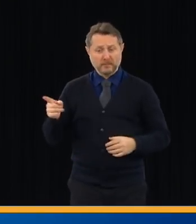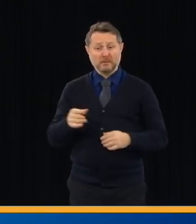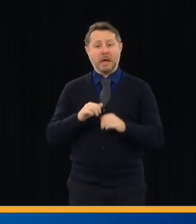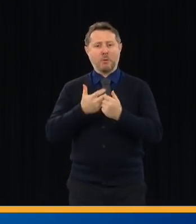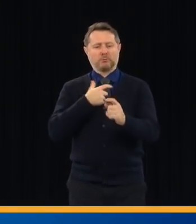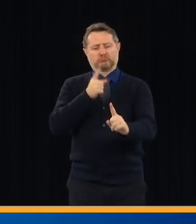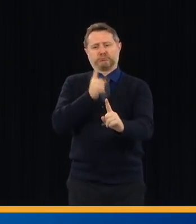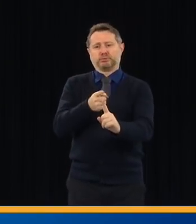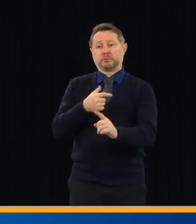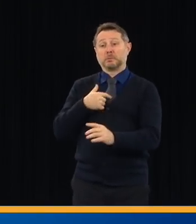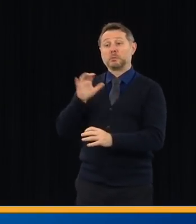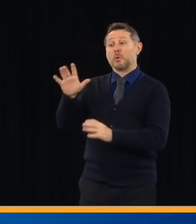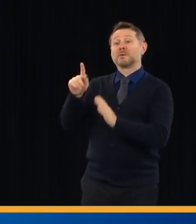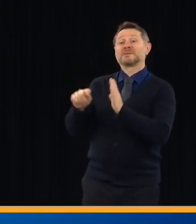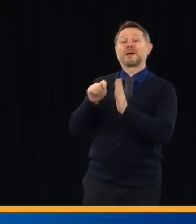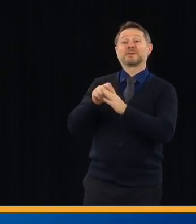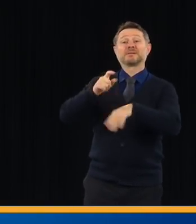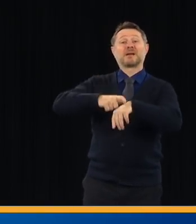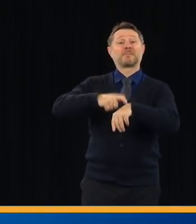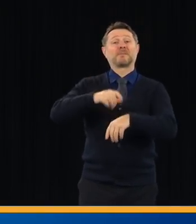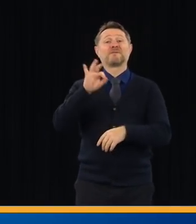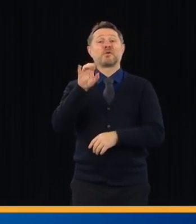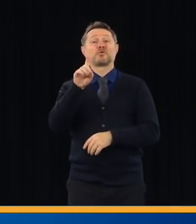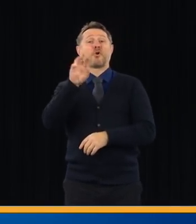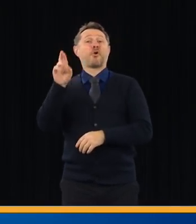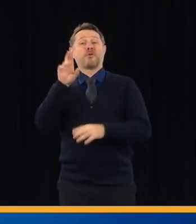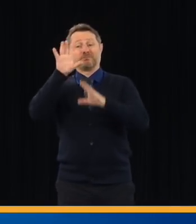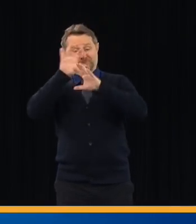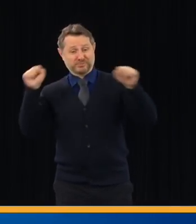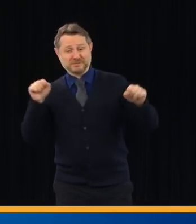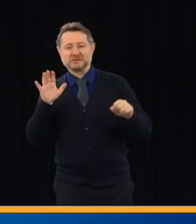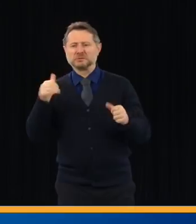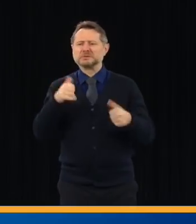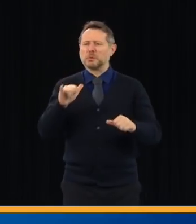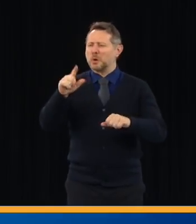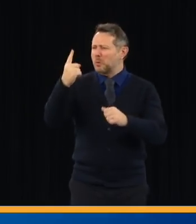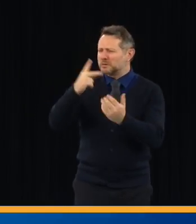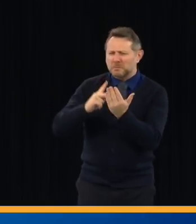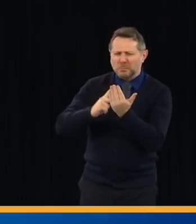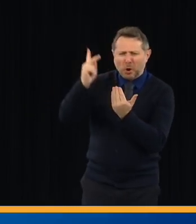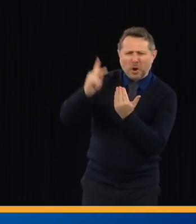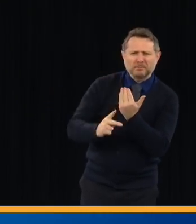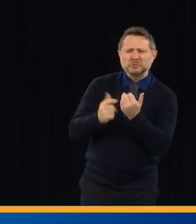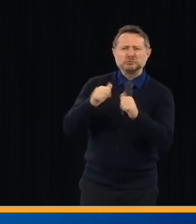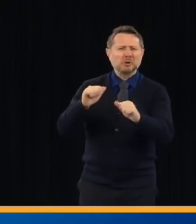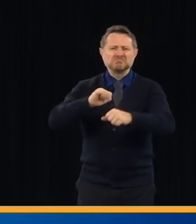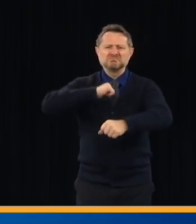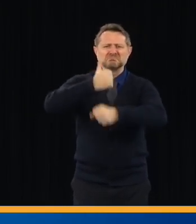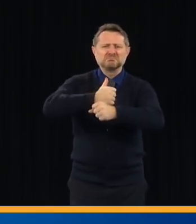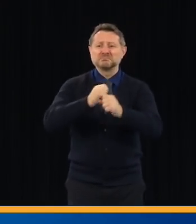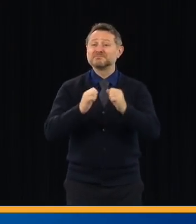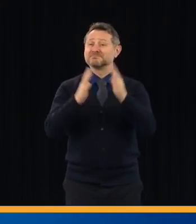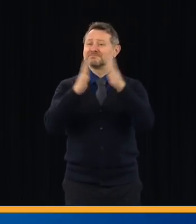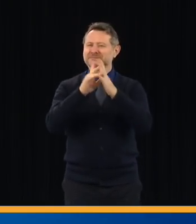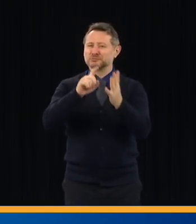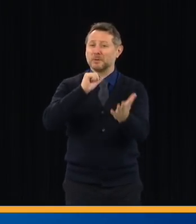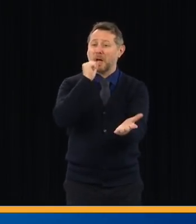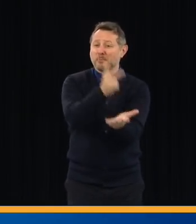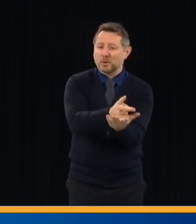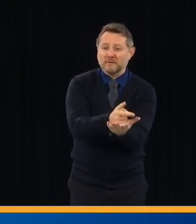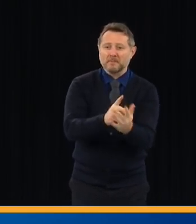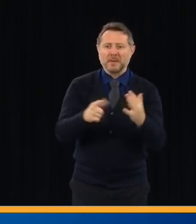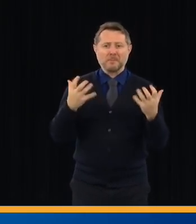was dealing with trying to get the Lend-Lease program approved and accepted by the